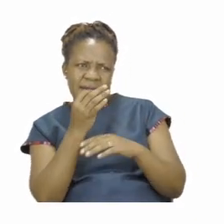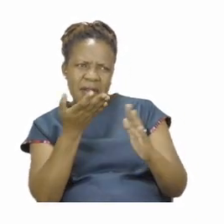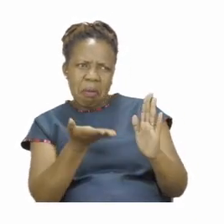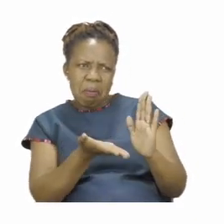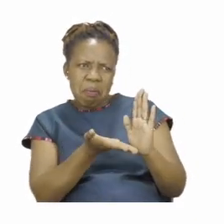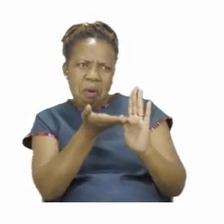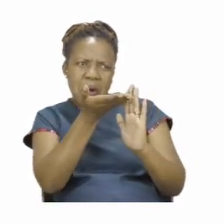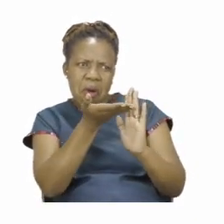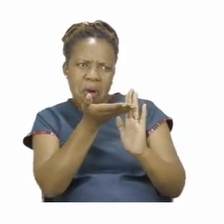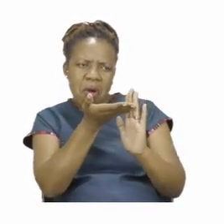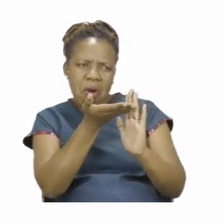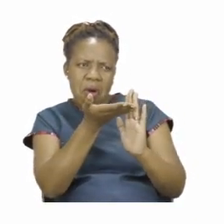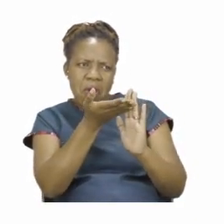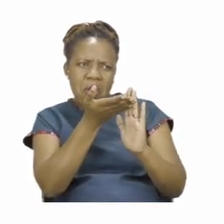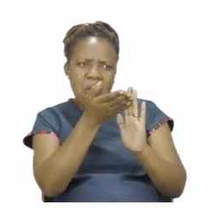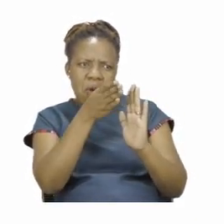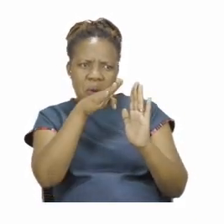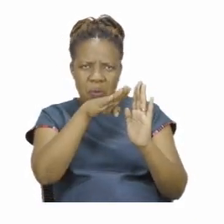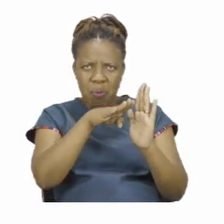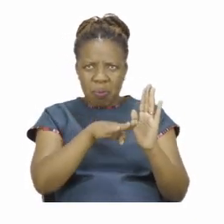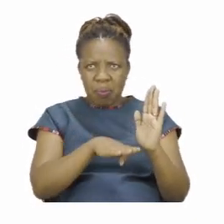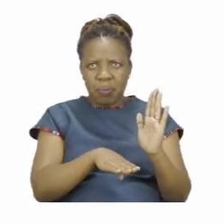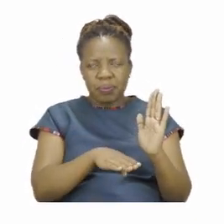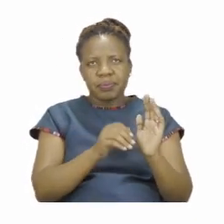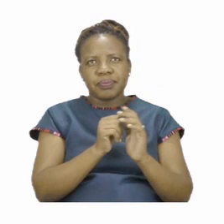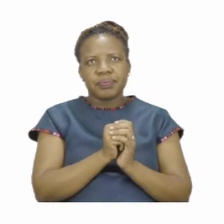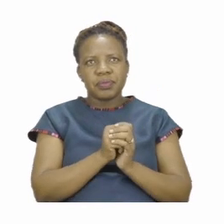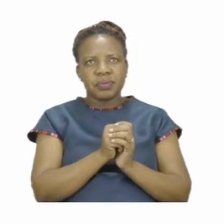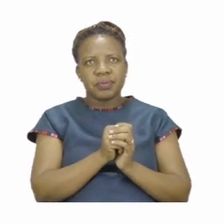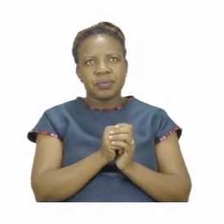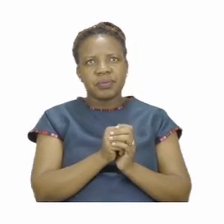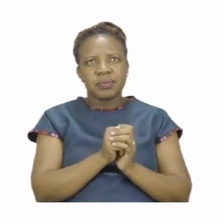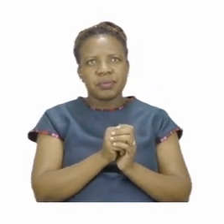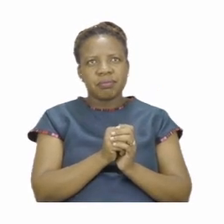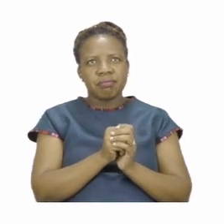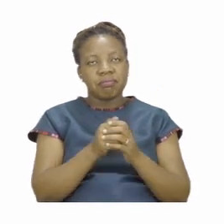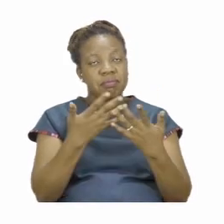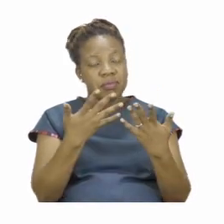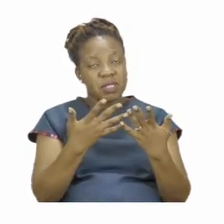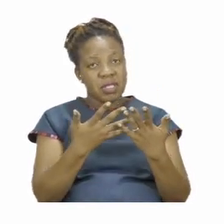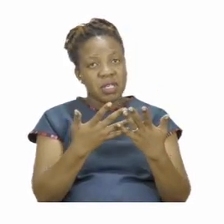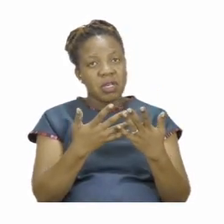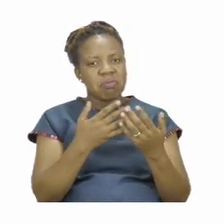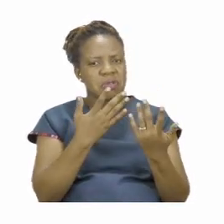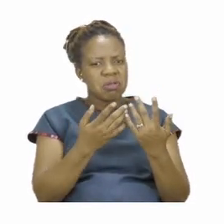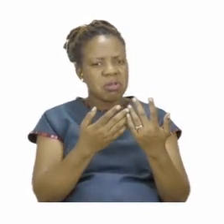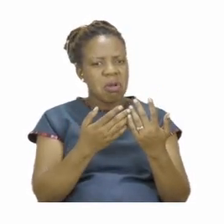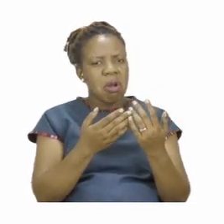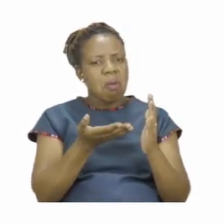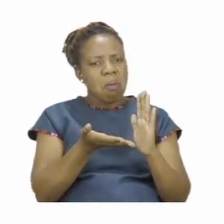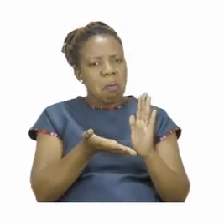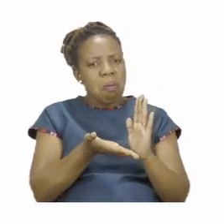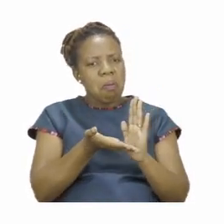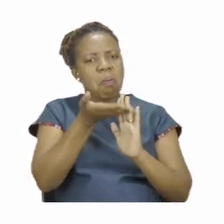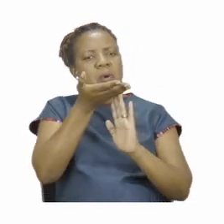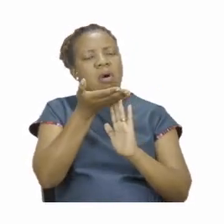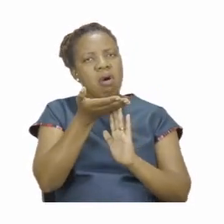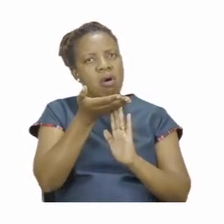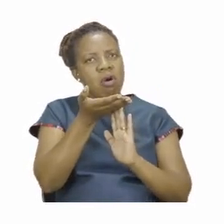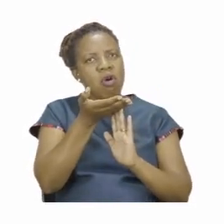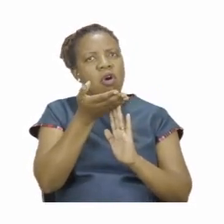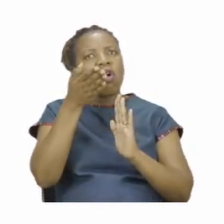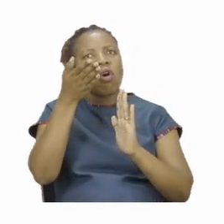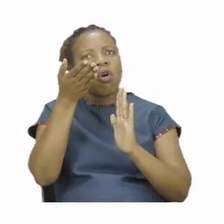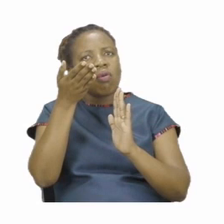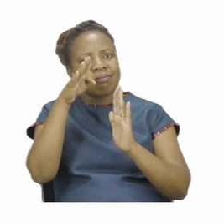2, we need to add by saying either more than or less than. And then for number